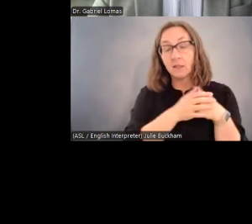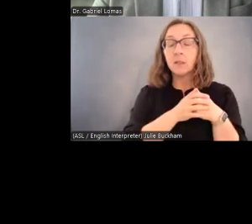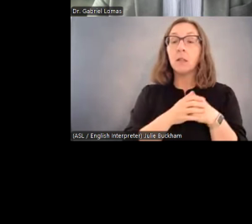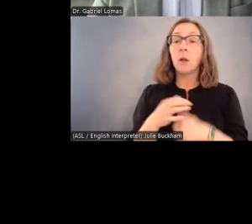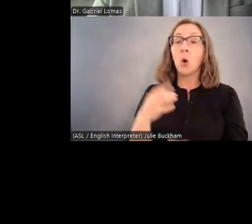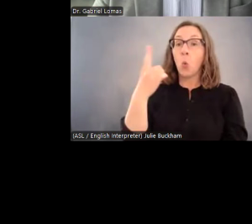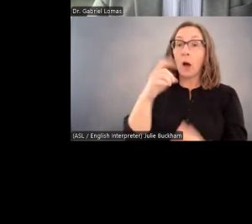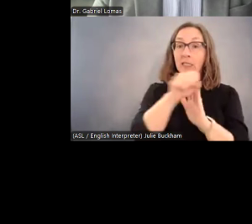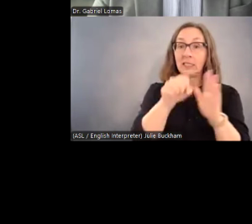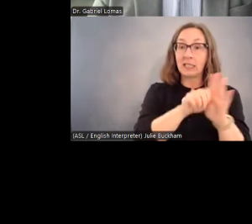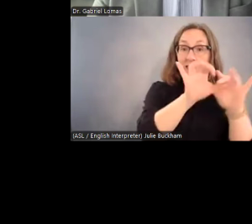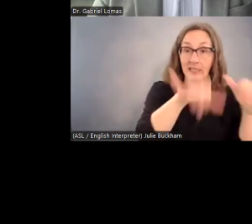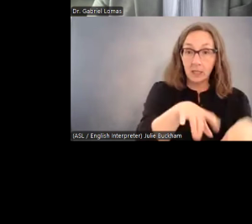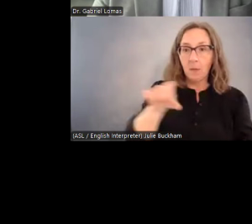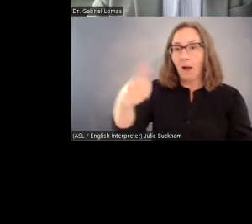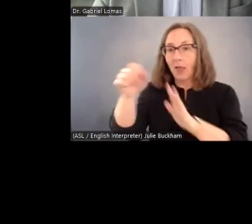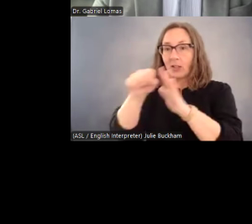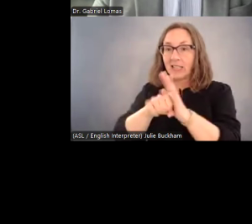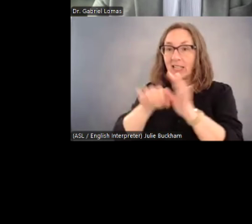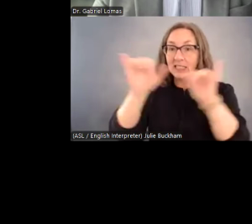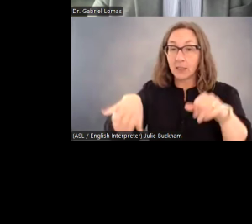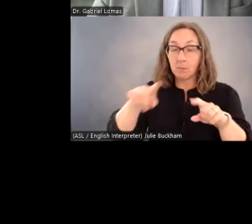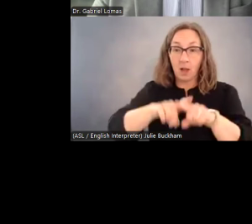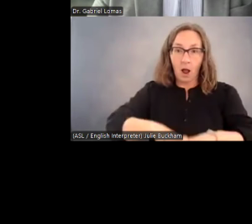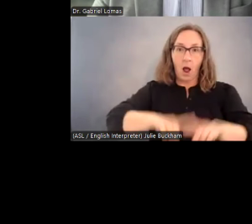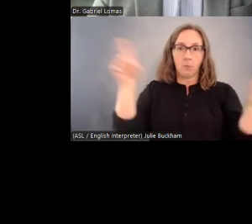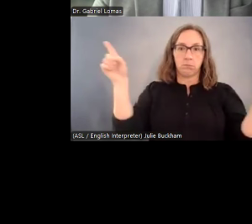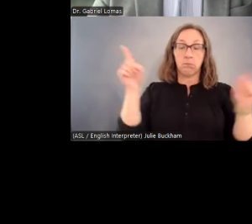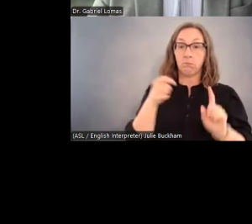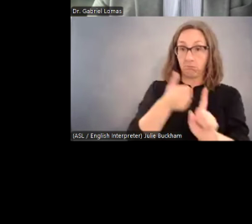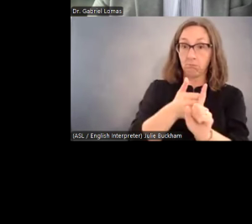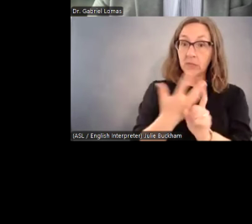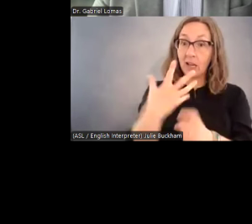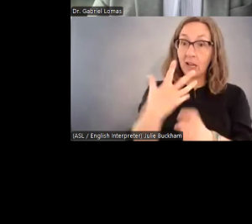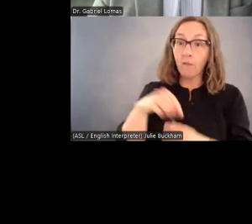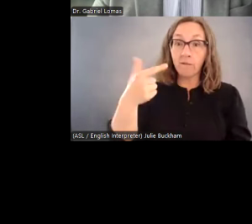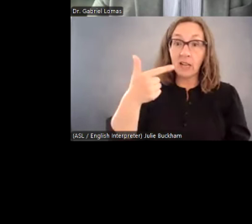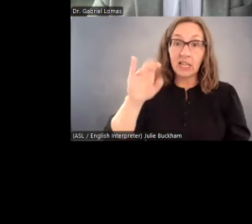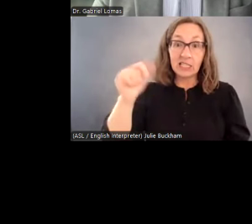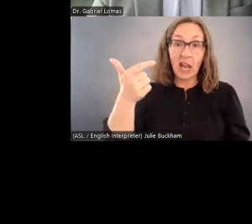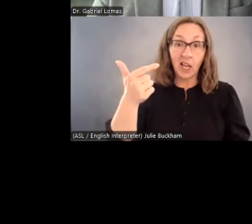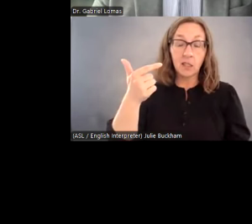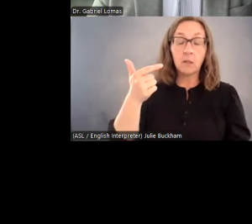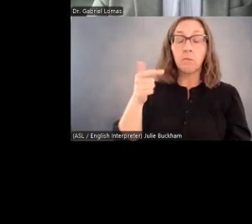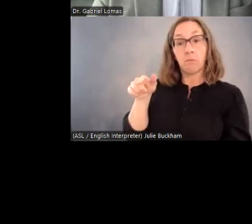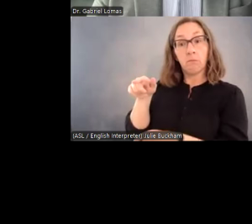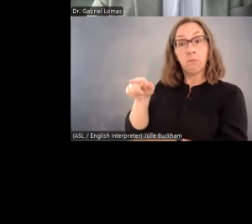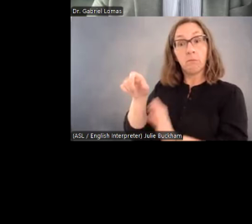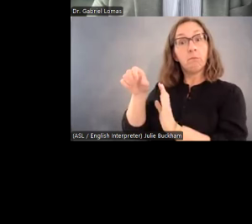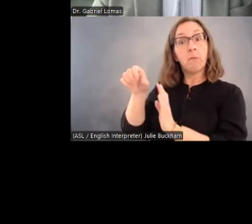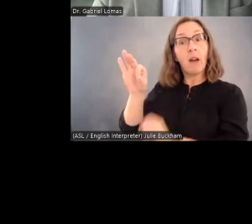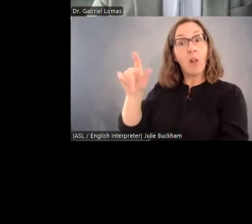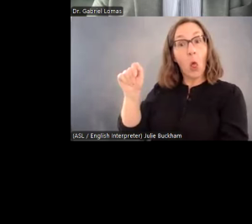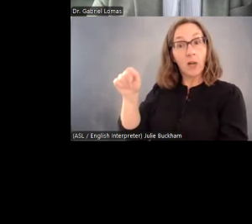prison system to another. And he was heavily involved in gang activity. So when he was in prison in Florida, he